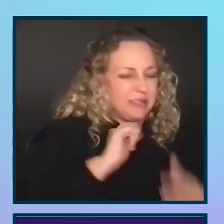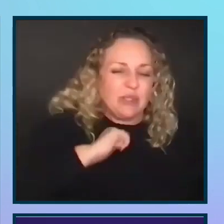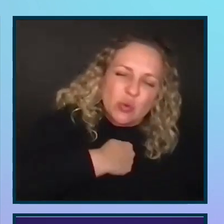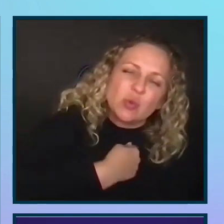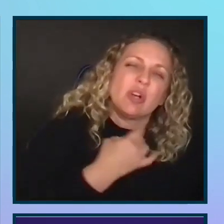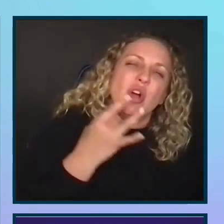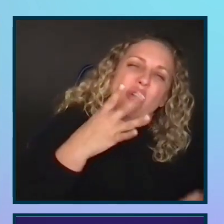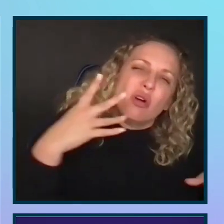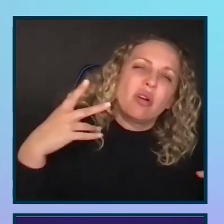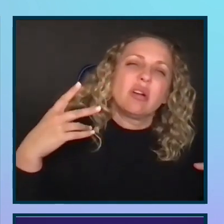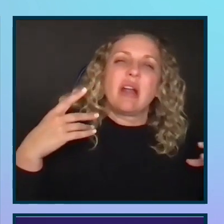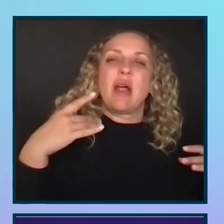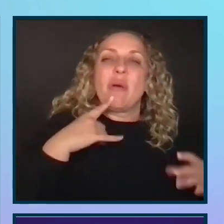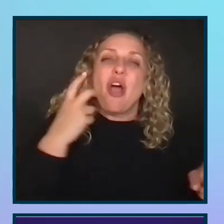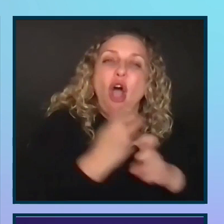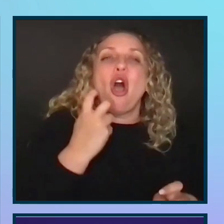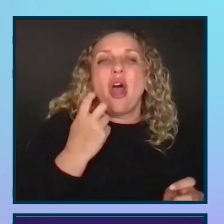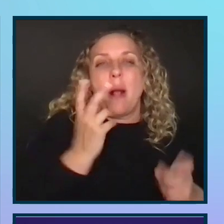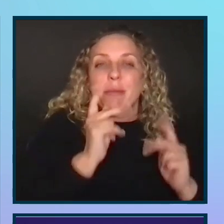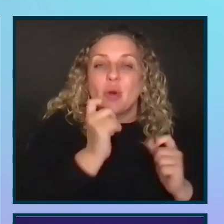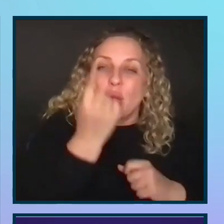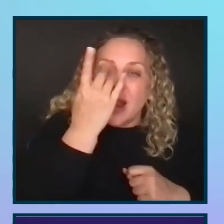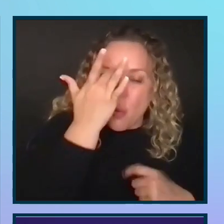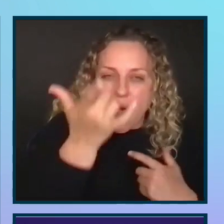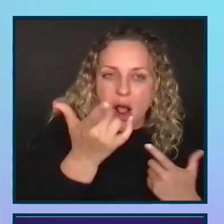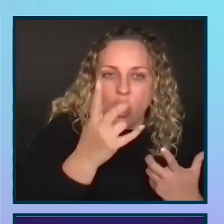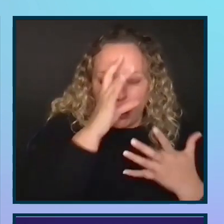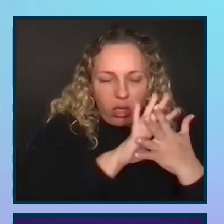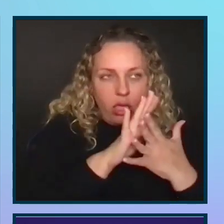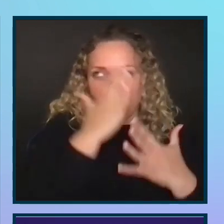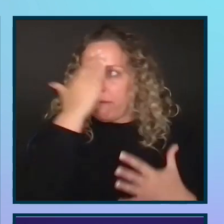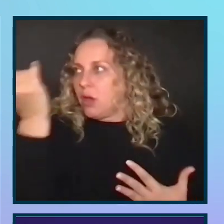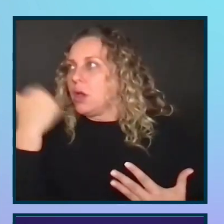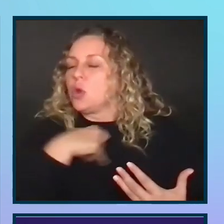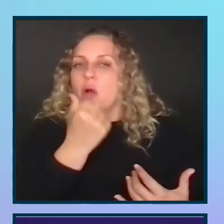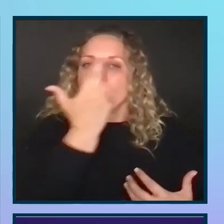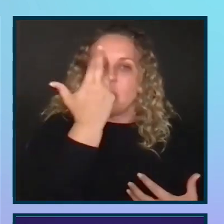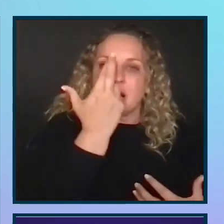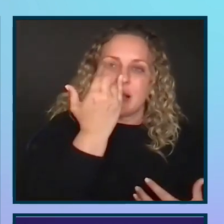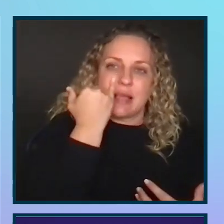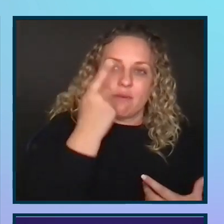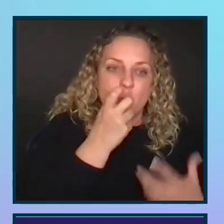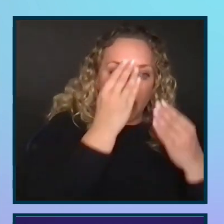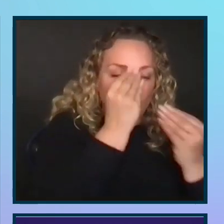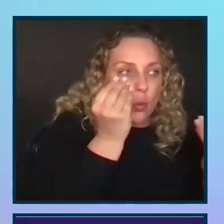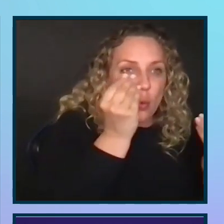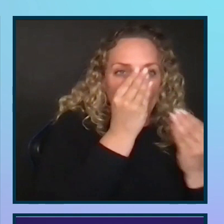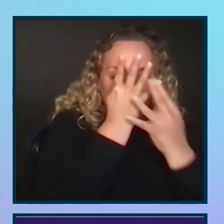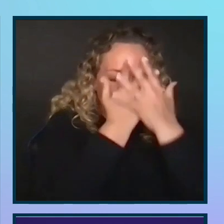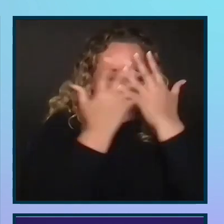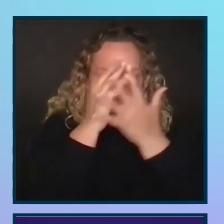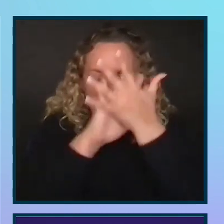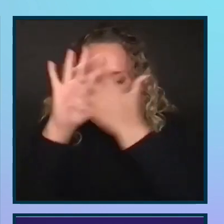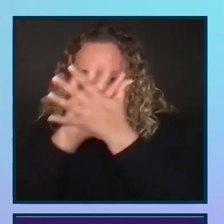is harder, and people don't understand why you're suddenly dumb slash forgetful. You don't even know if it will end. It may not. Brain fog lifting